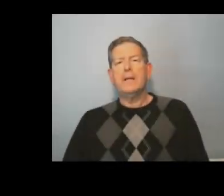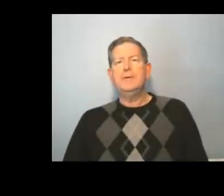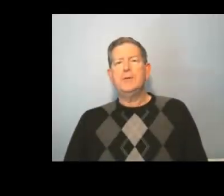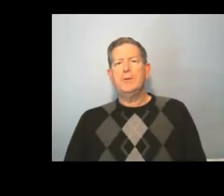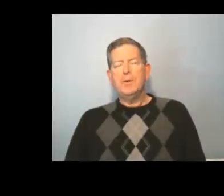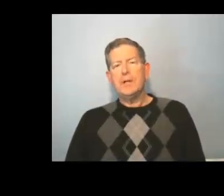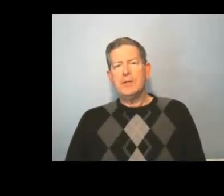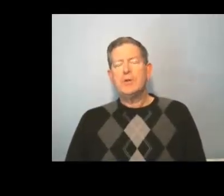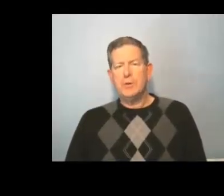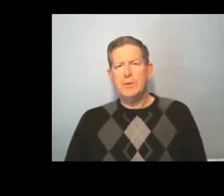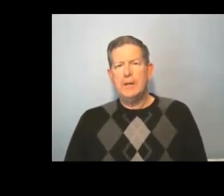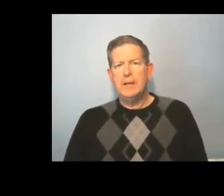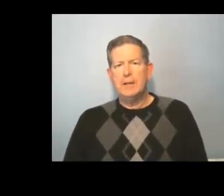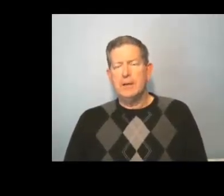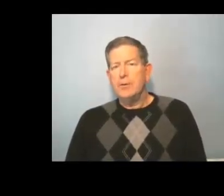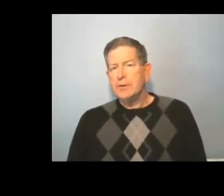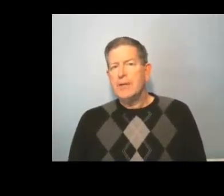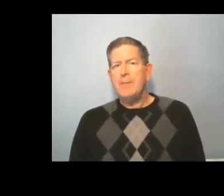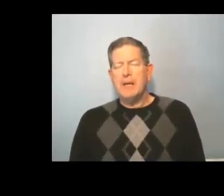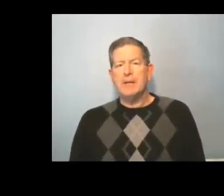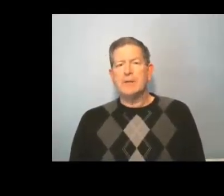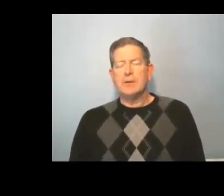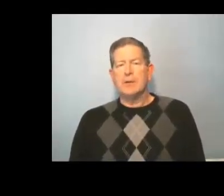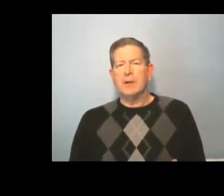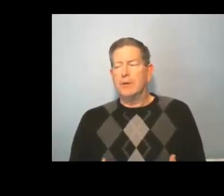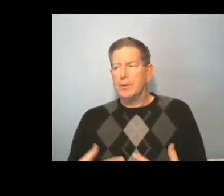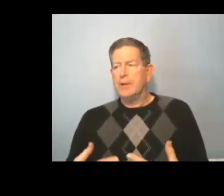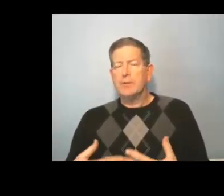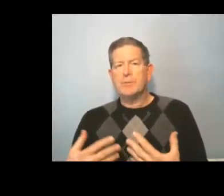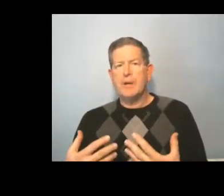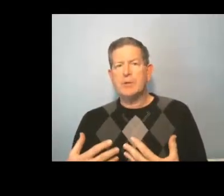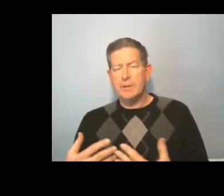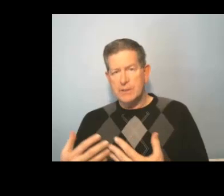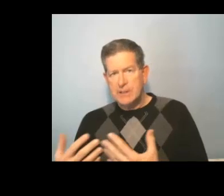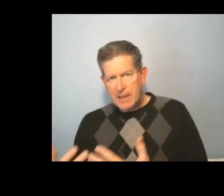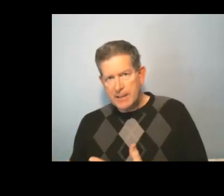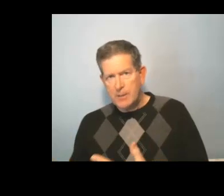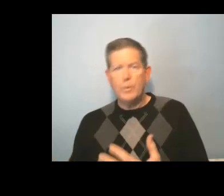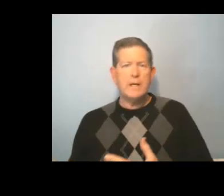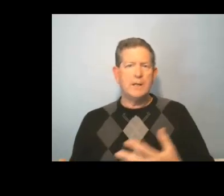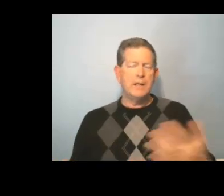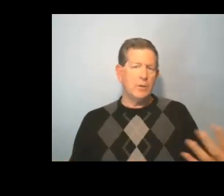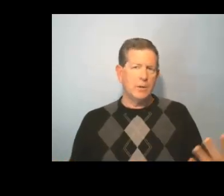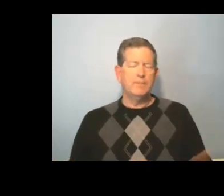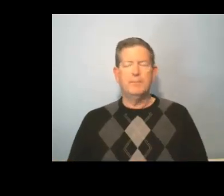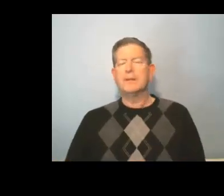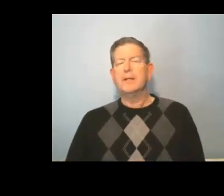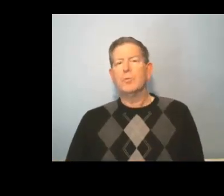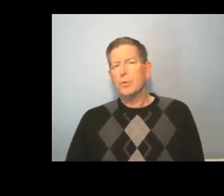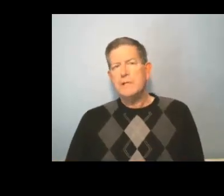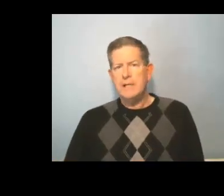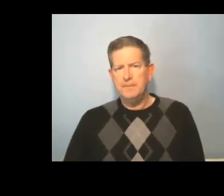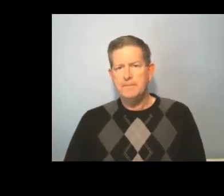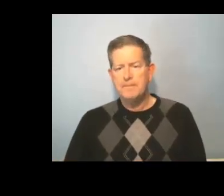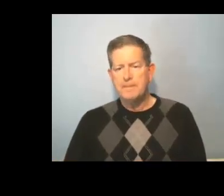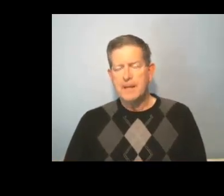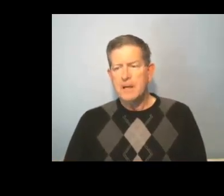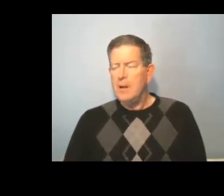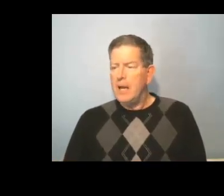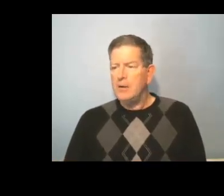Now that we're well into Unit 2, whose theme is learning to express one's daily, weekly, or monthly